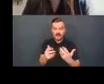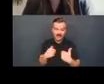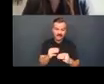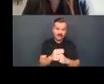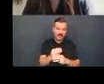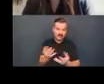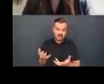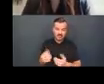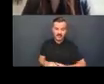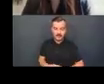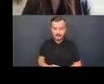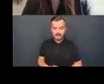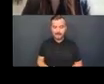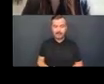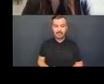math.